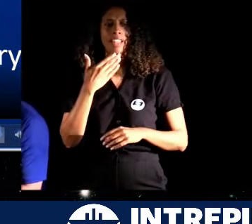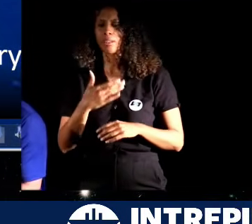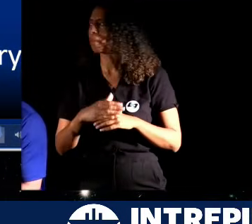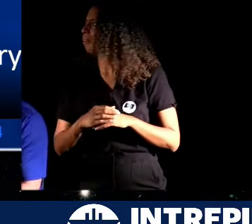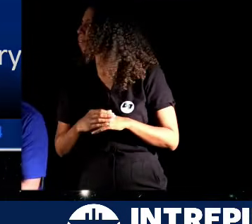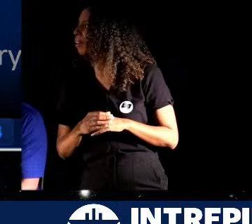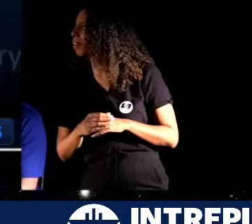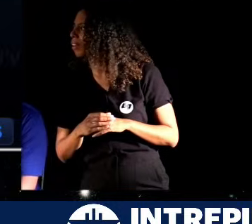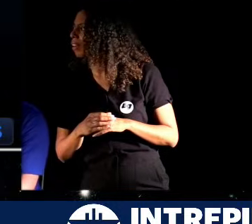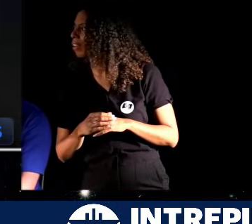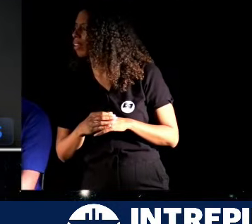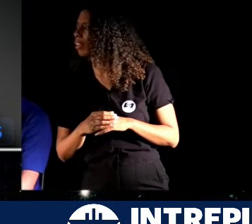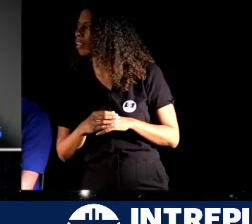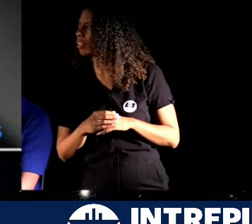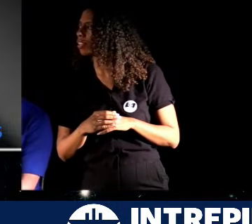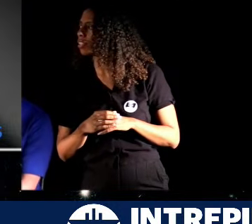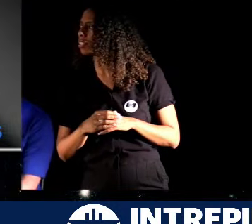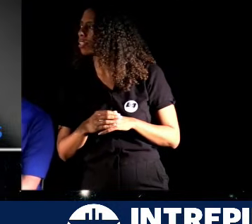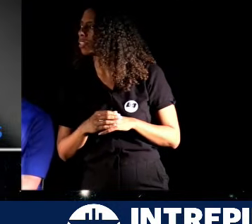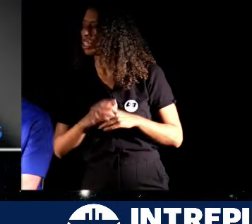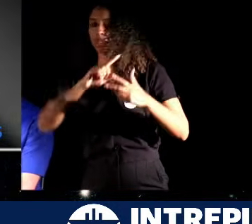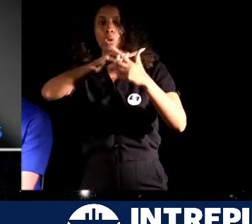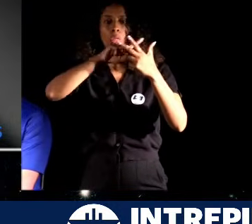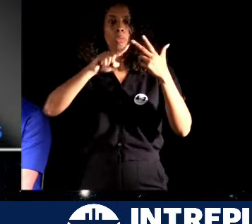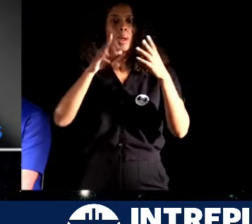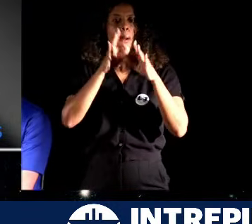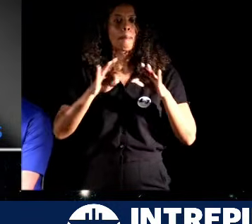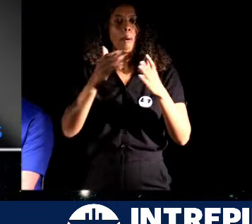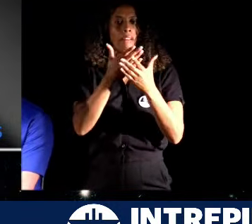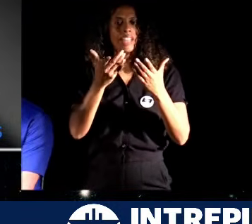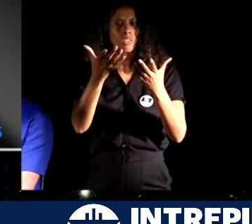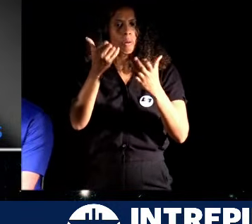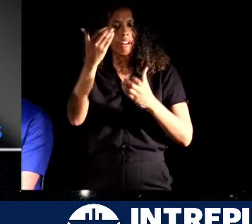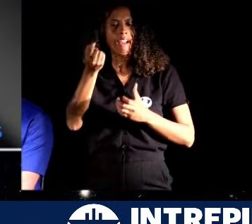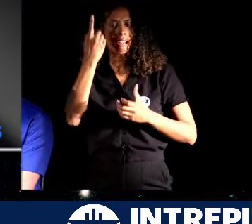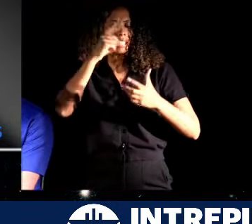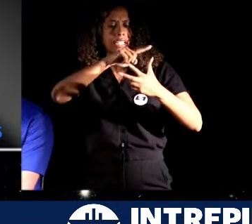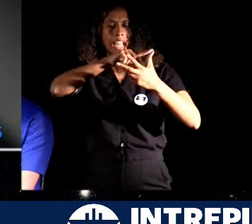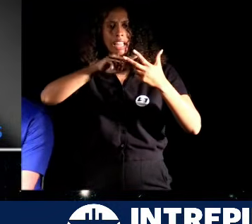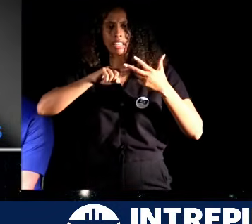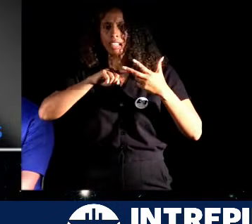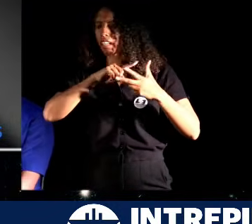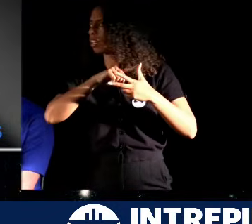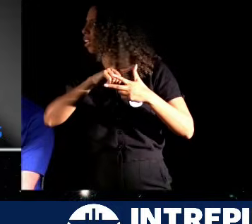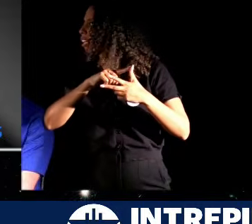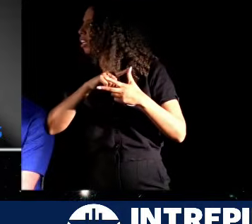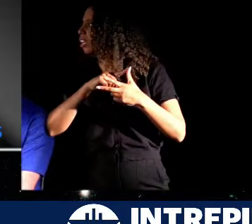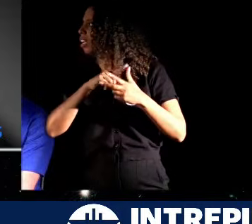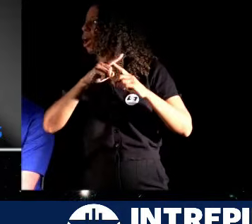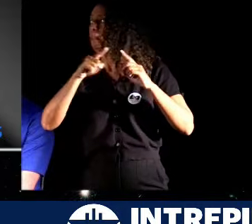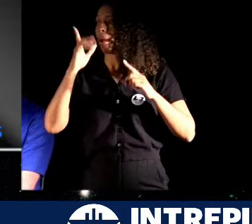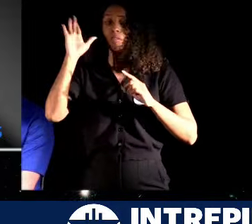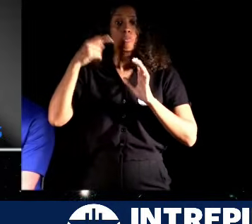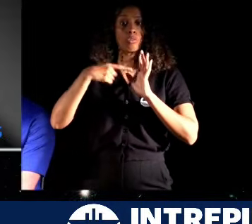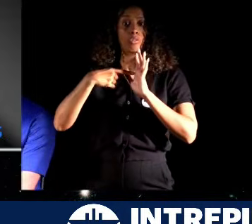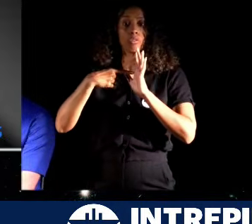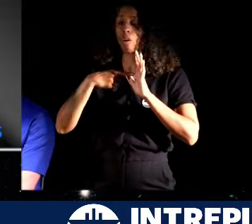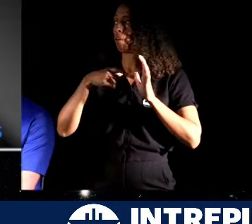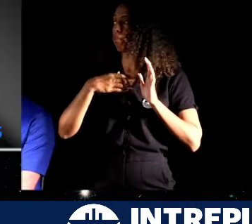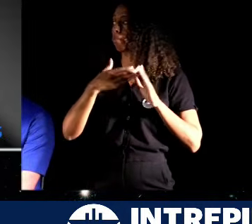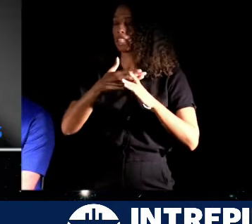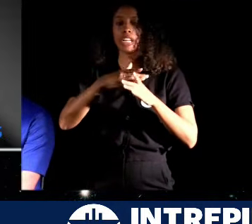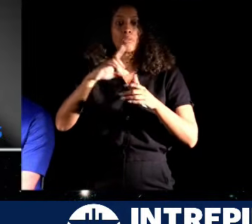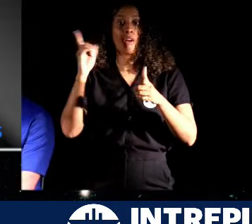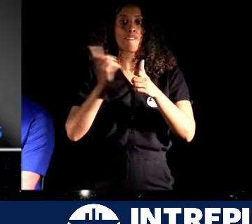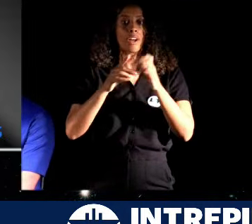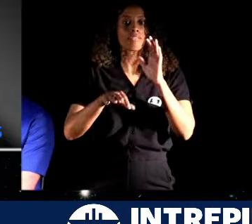So these are the big three things that we want to understand about Parker Solar Probe. But I'm going to share with you the very first